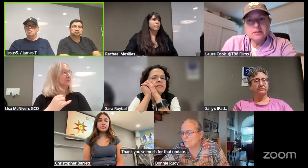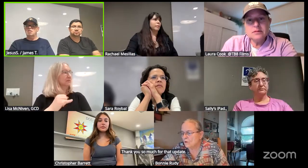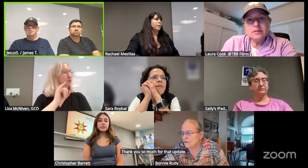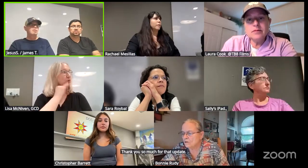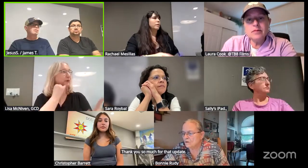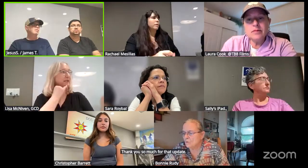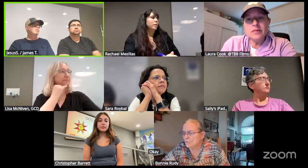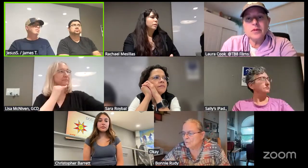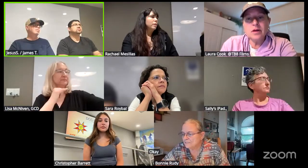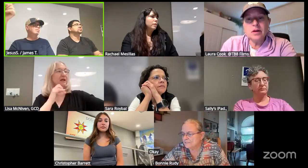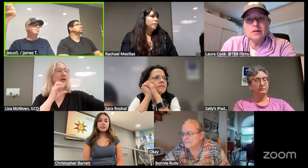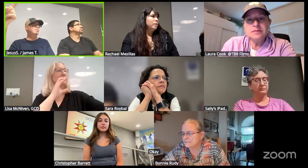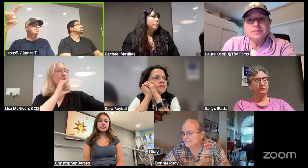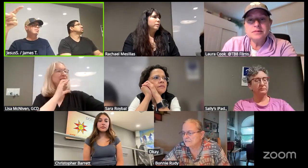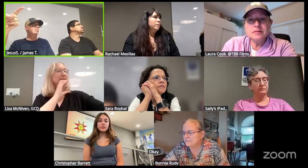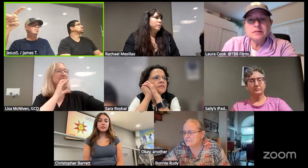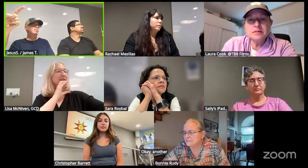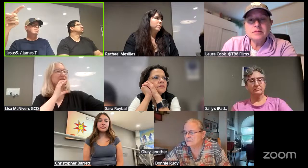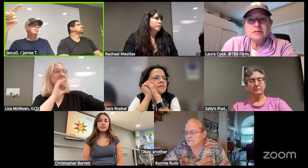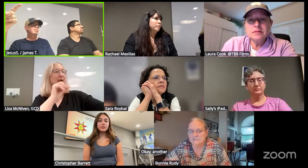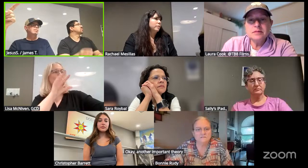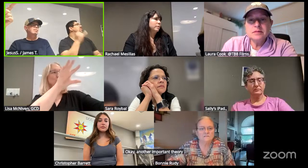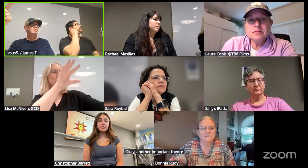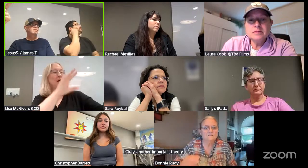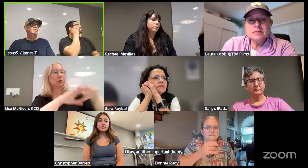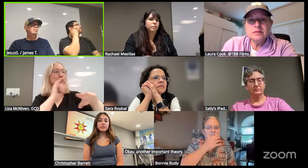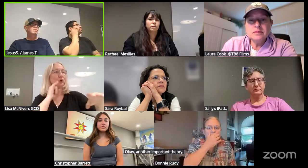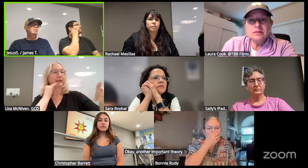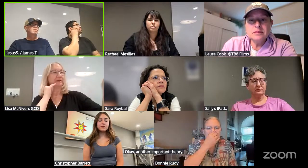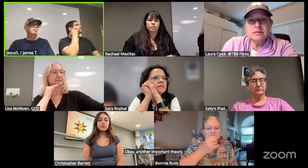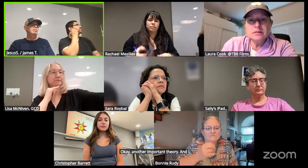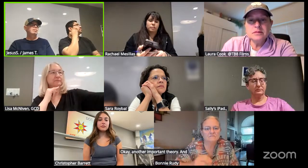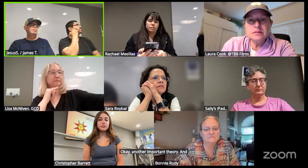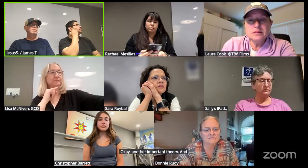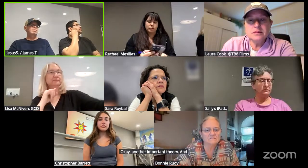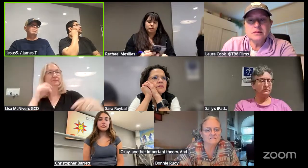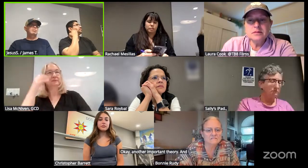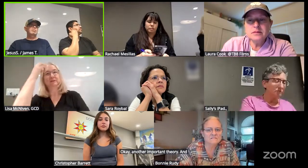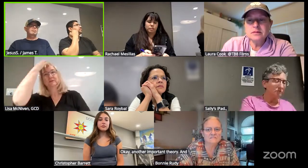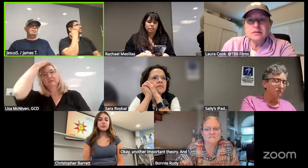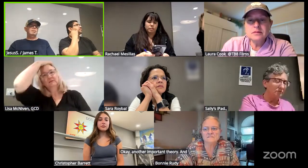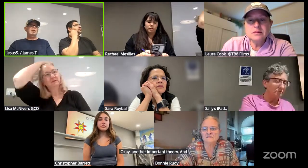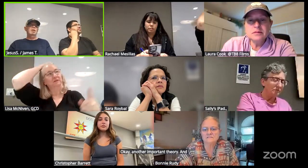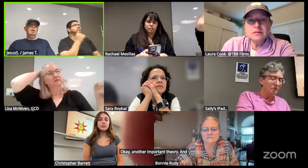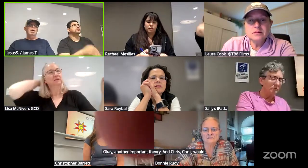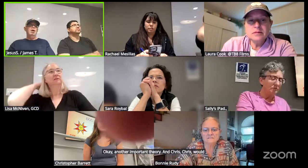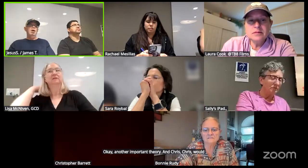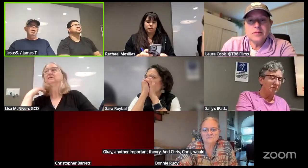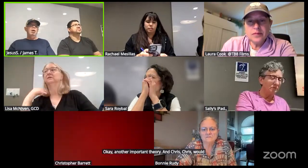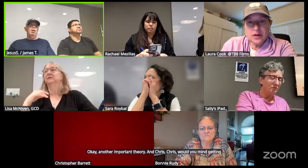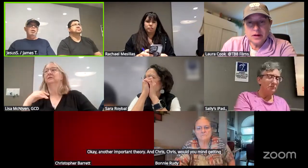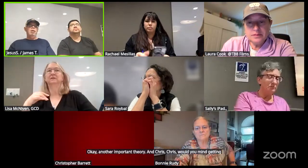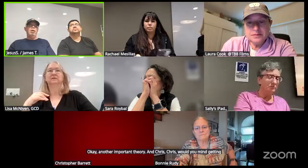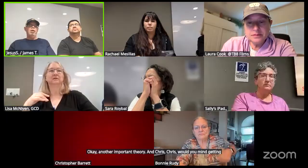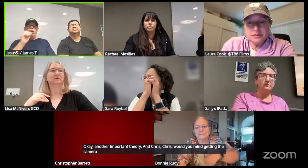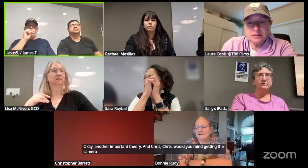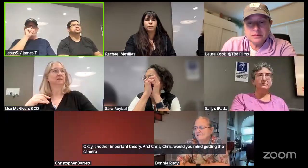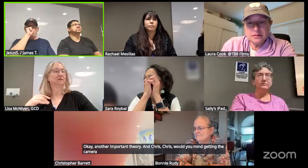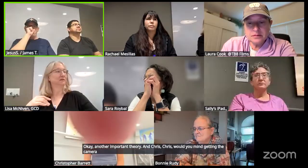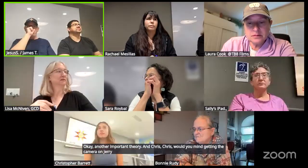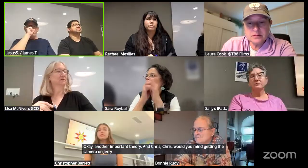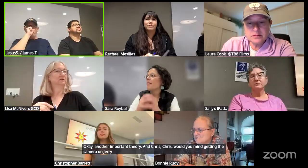Okay, we have a report from Jerry. And Chris, would you mind getting the camera on Jerry for